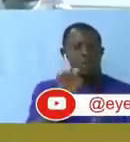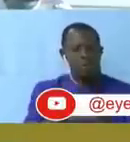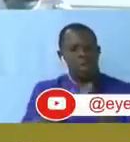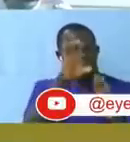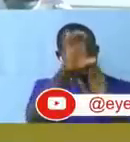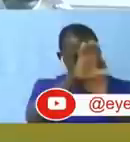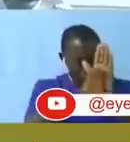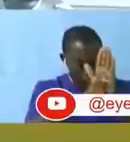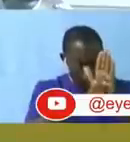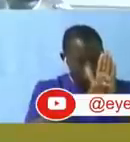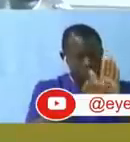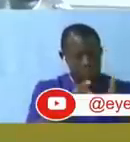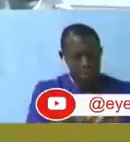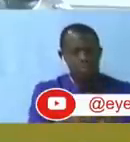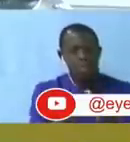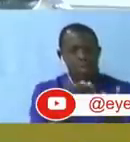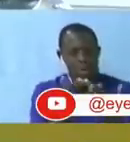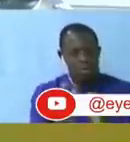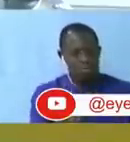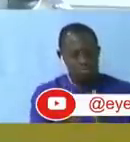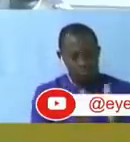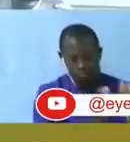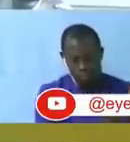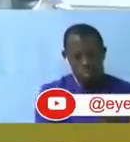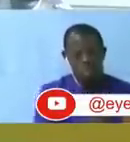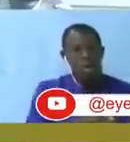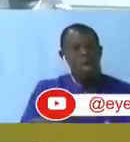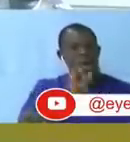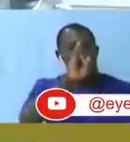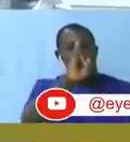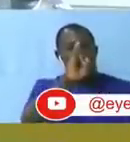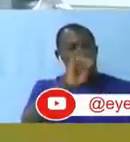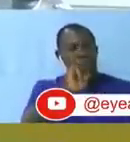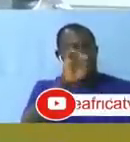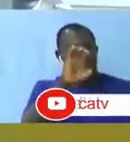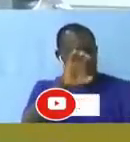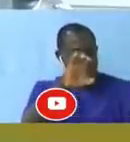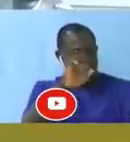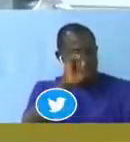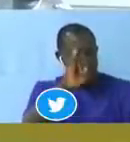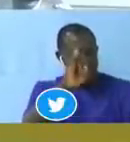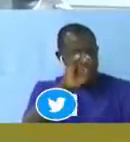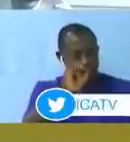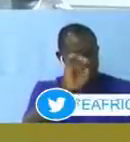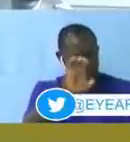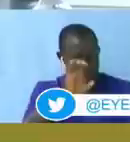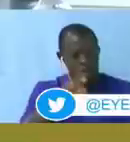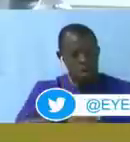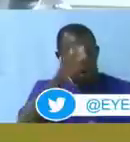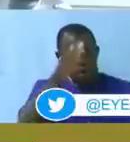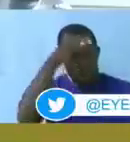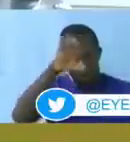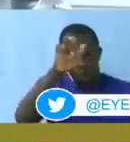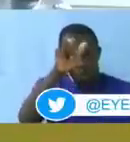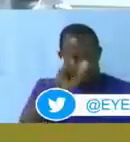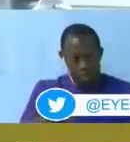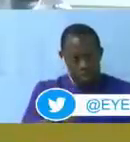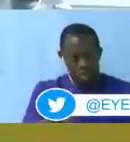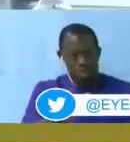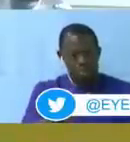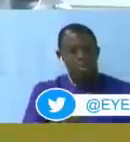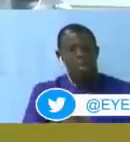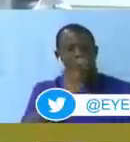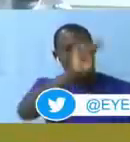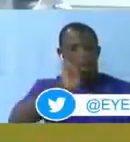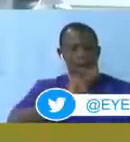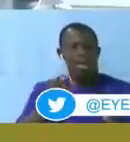IEC commissioners, I'll get to time limits. I just want to start with our confirmation of appointments. The National Assembly was meant to